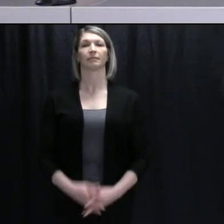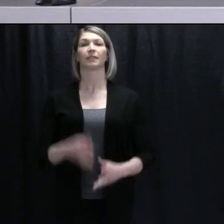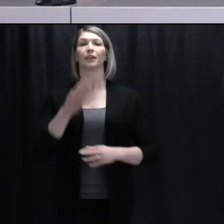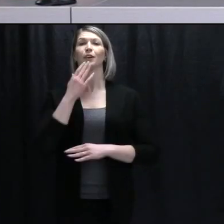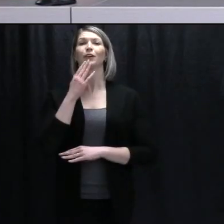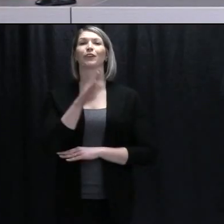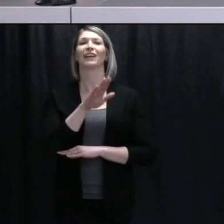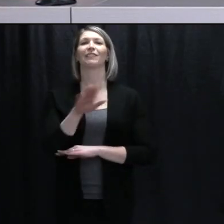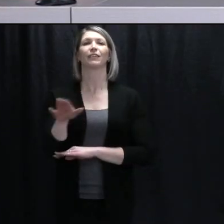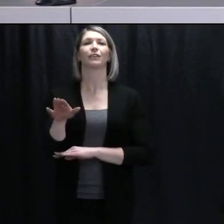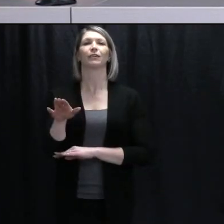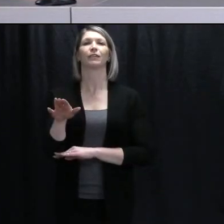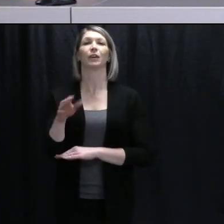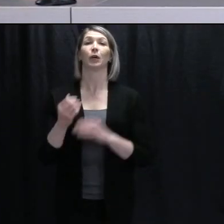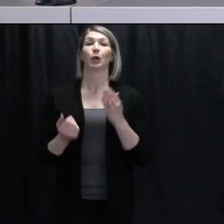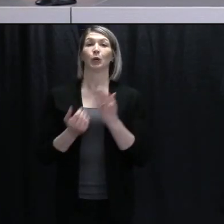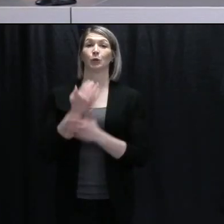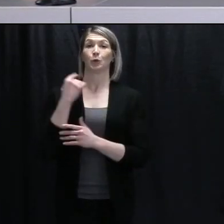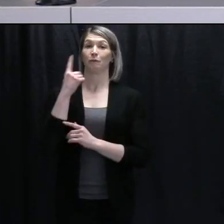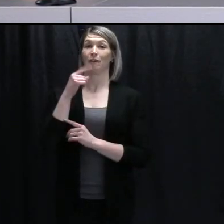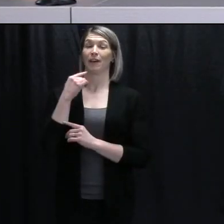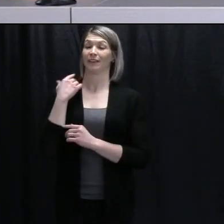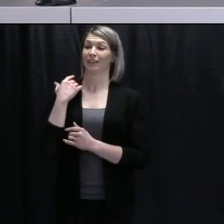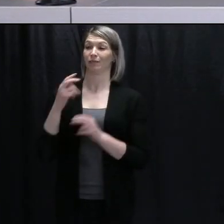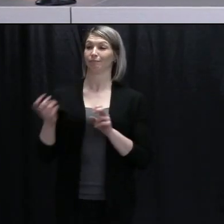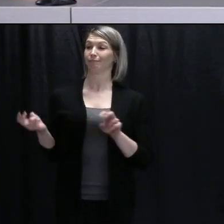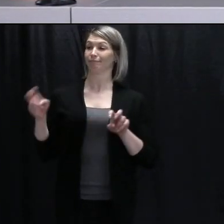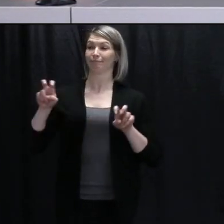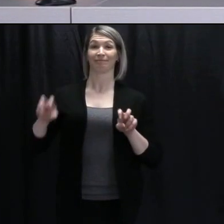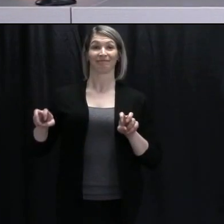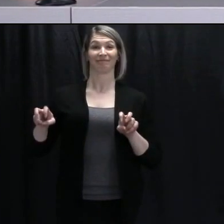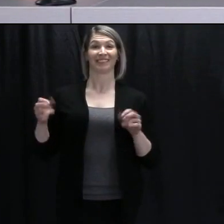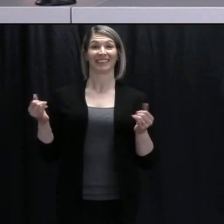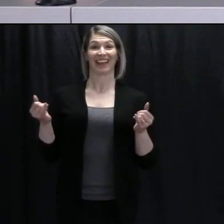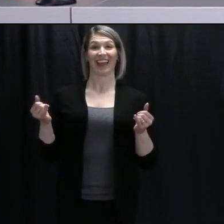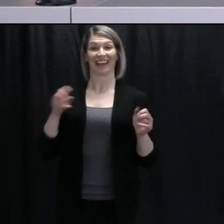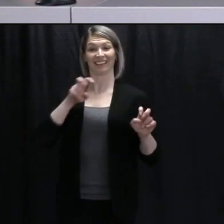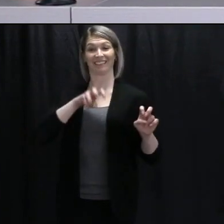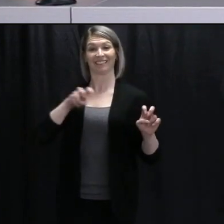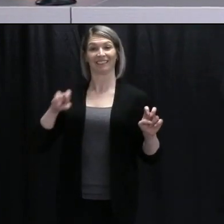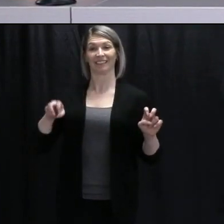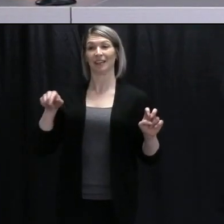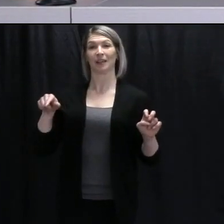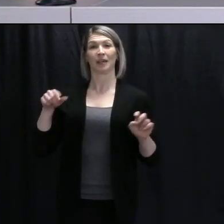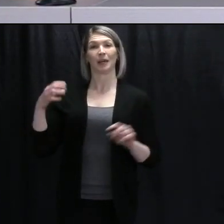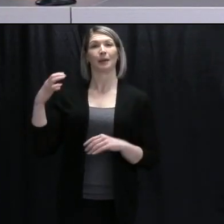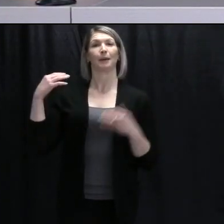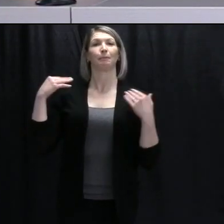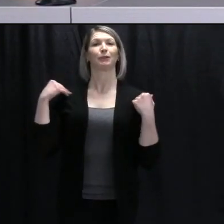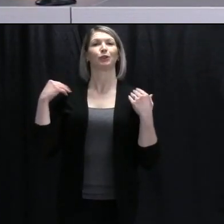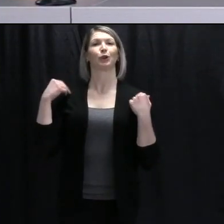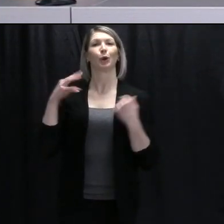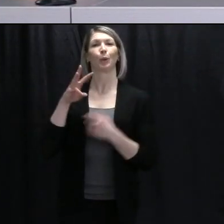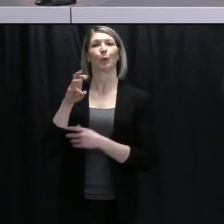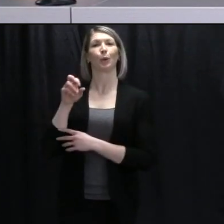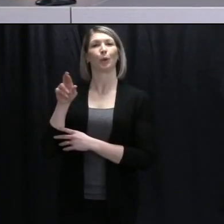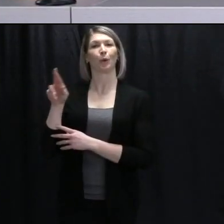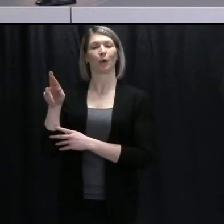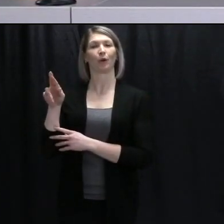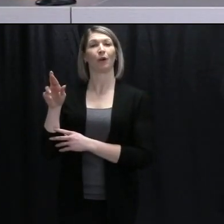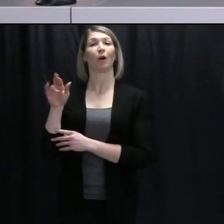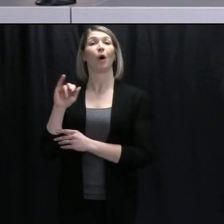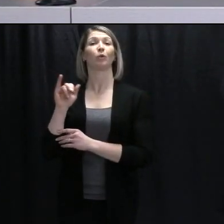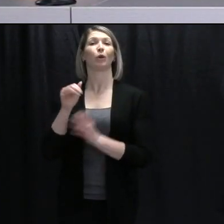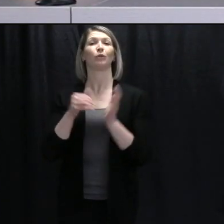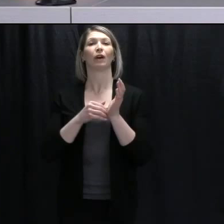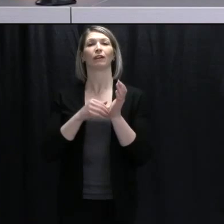Good afternoon, everyone, and you'll see a new face at our table today. We are joined by Minister War, and we have Dr. Fitzgerald,